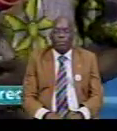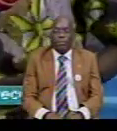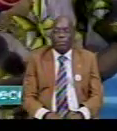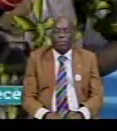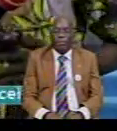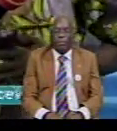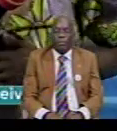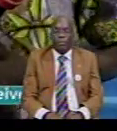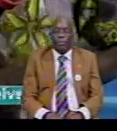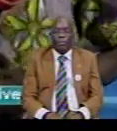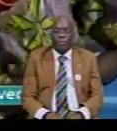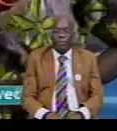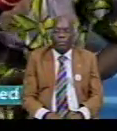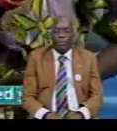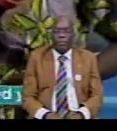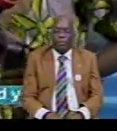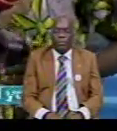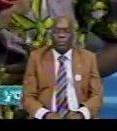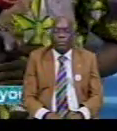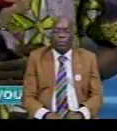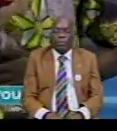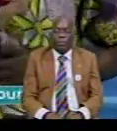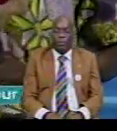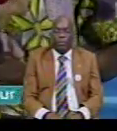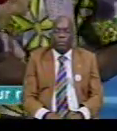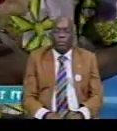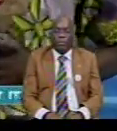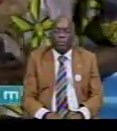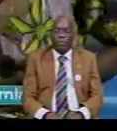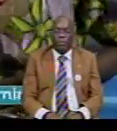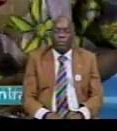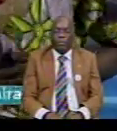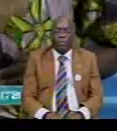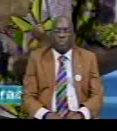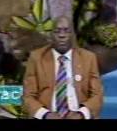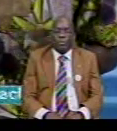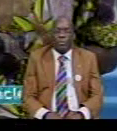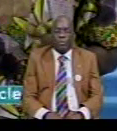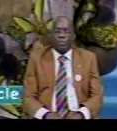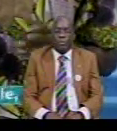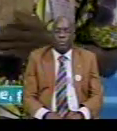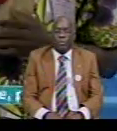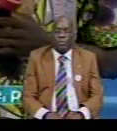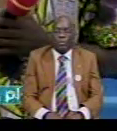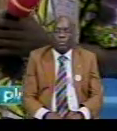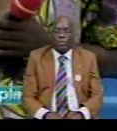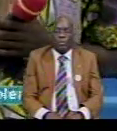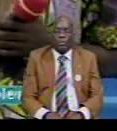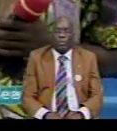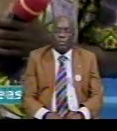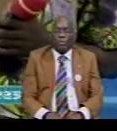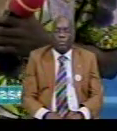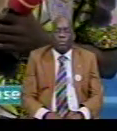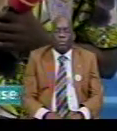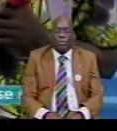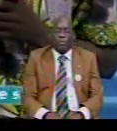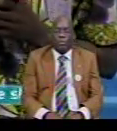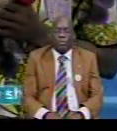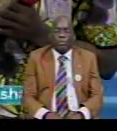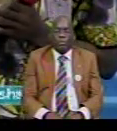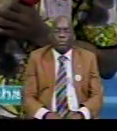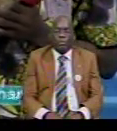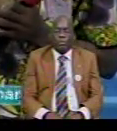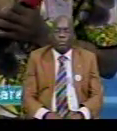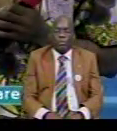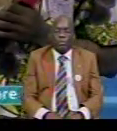stomach since Friday, Thursday, Saturday, he has been sleeping very well. The